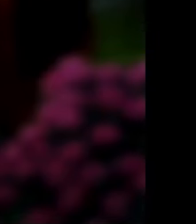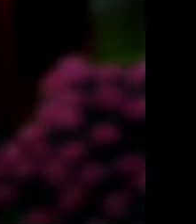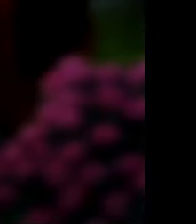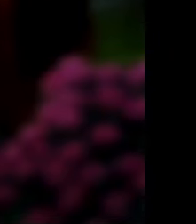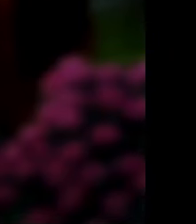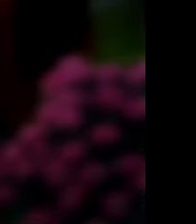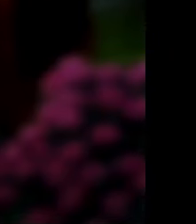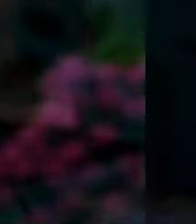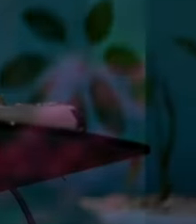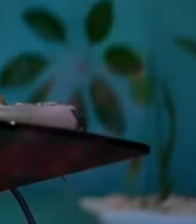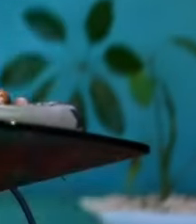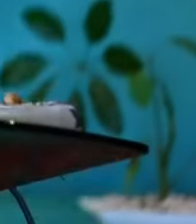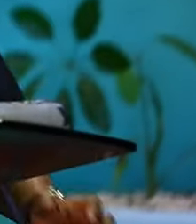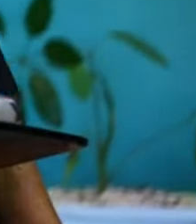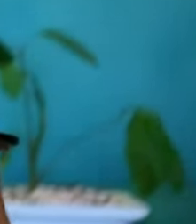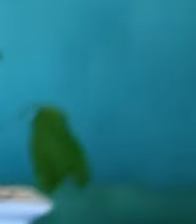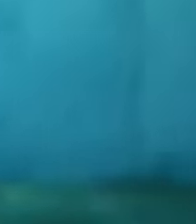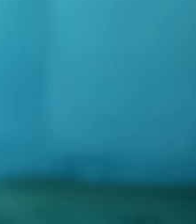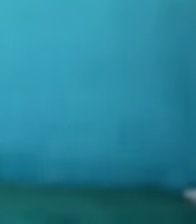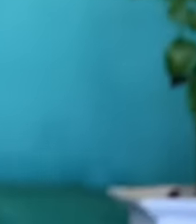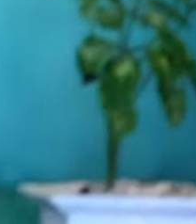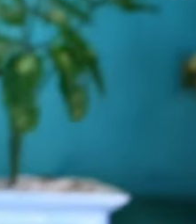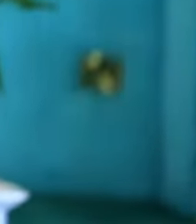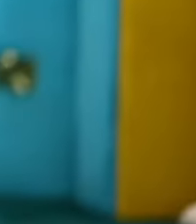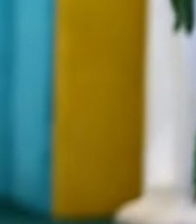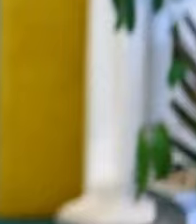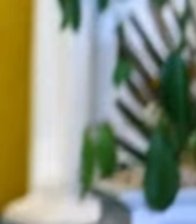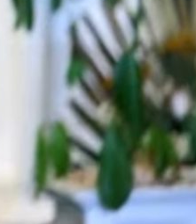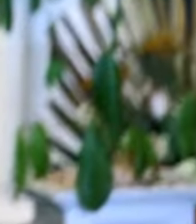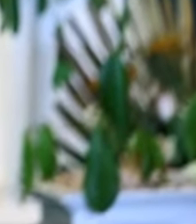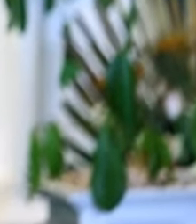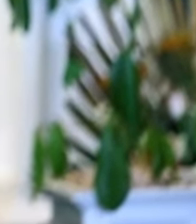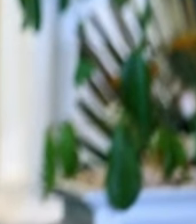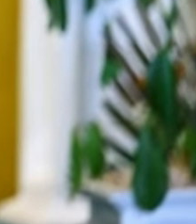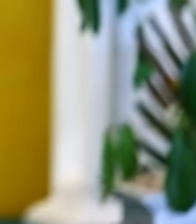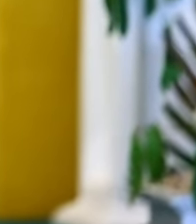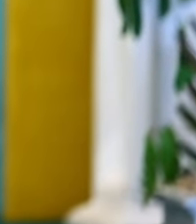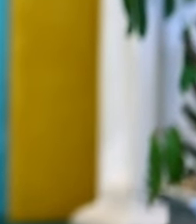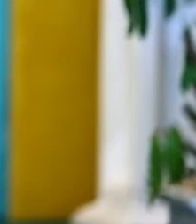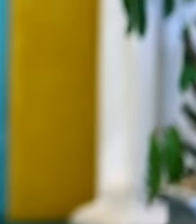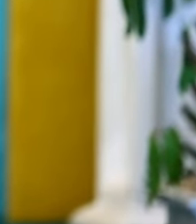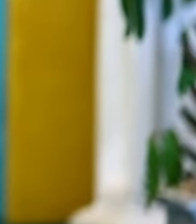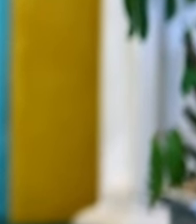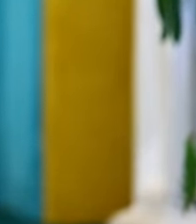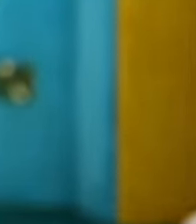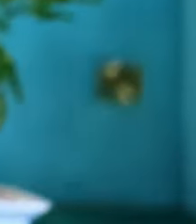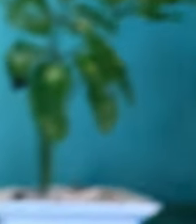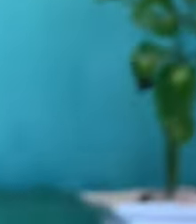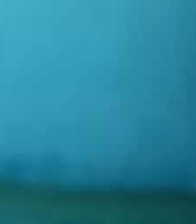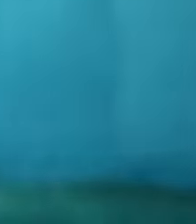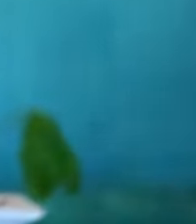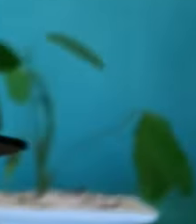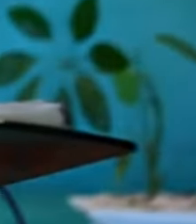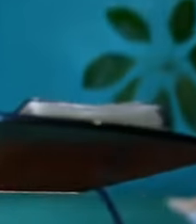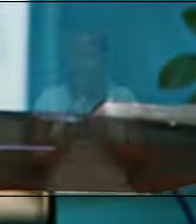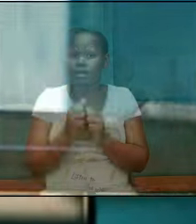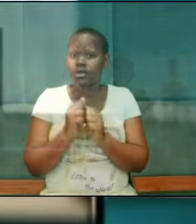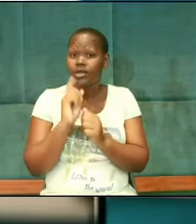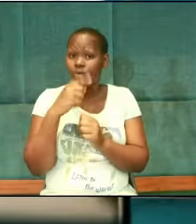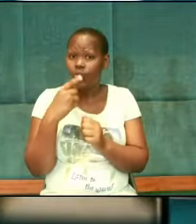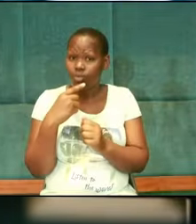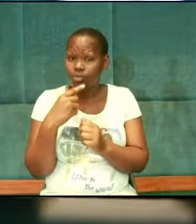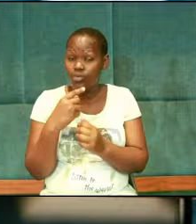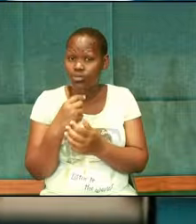man put asunder. Who joined couples together? According to the text, who joined couples together? Oh, talk to me. Who joined couples